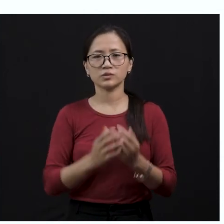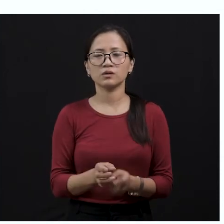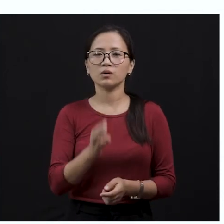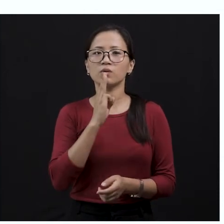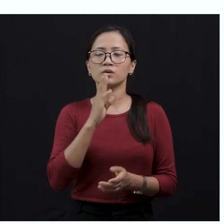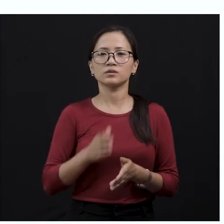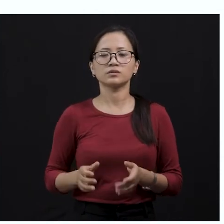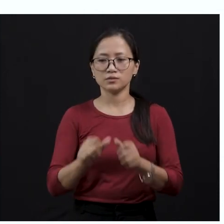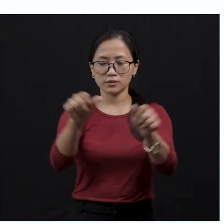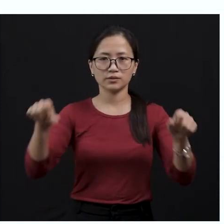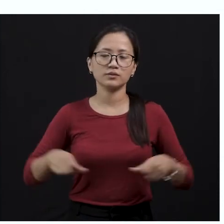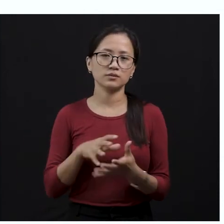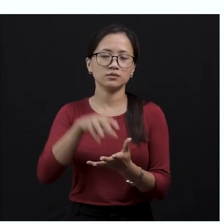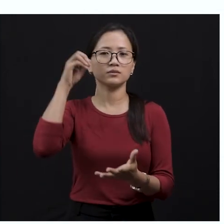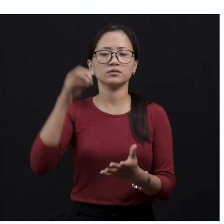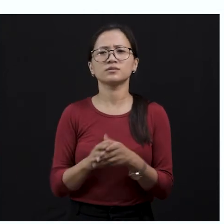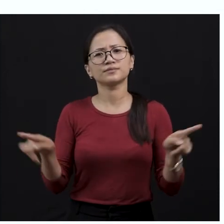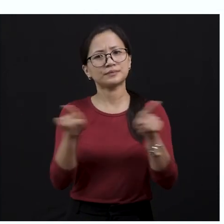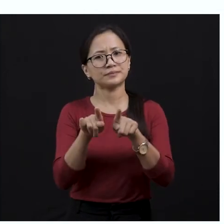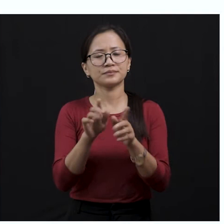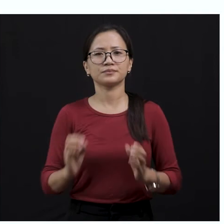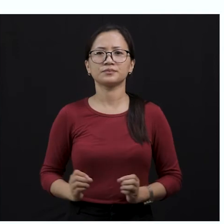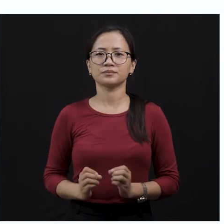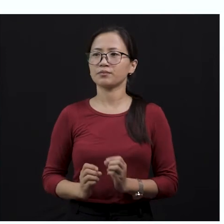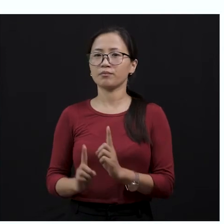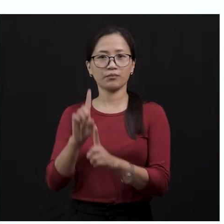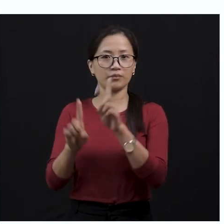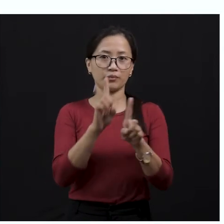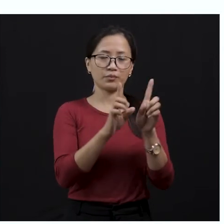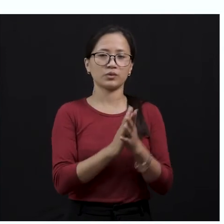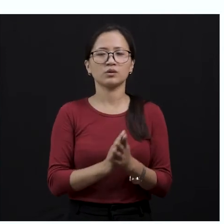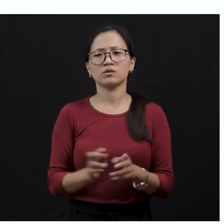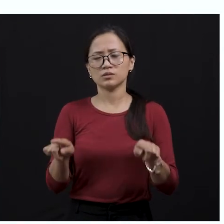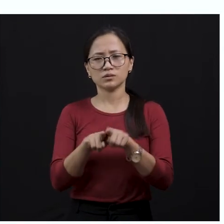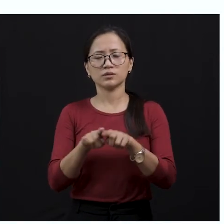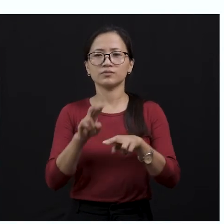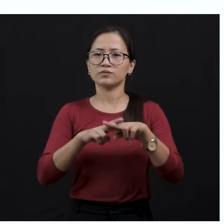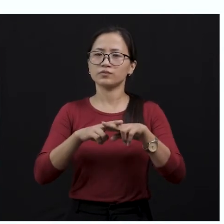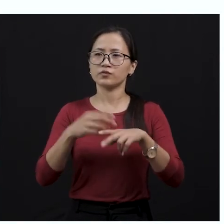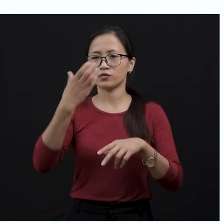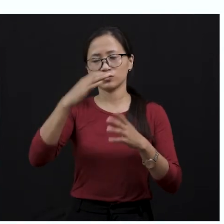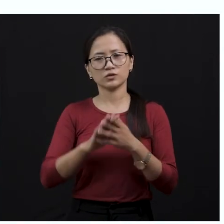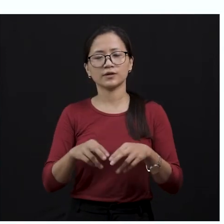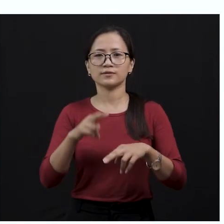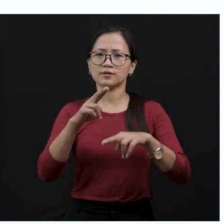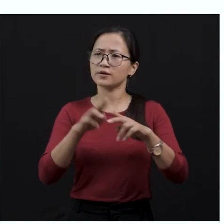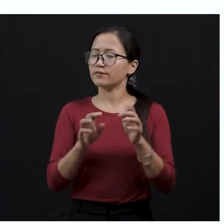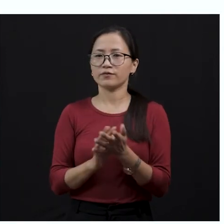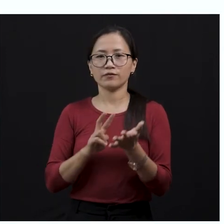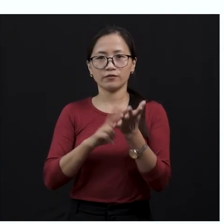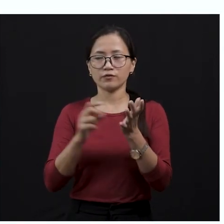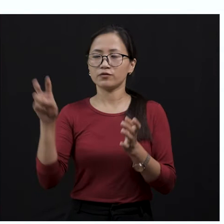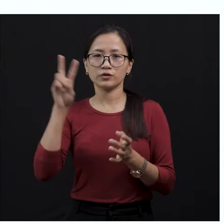area, they also learned that the same plant, the same vegetables grows again and again, right? So